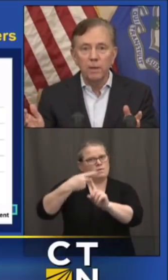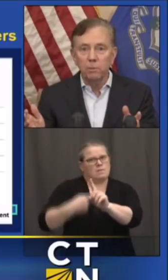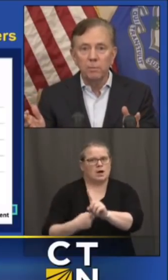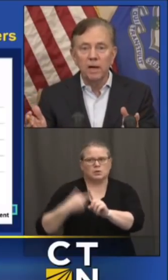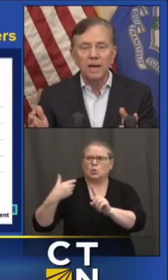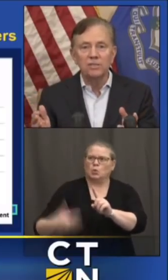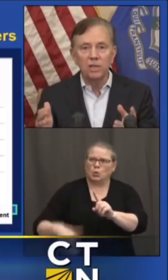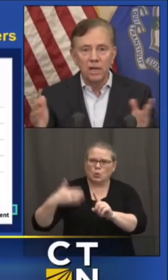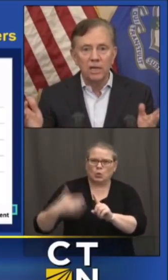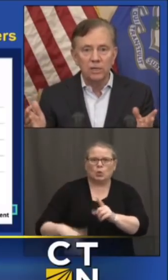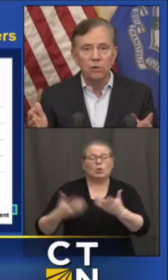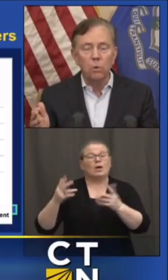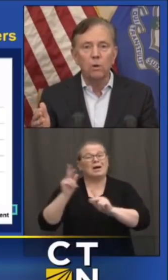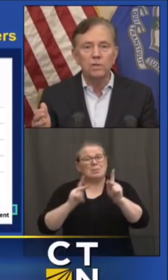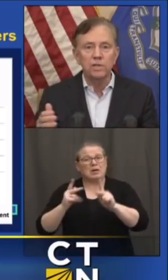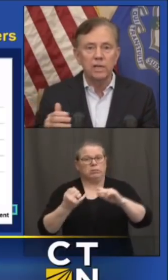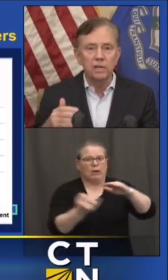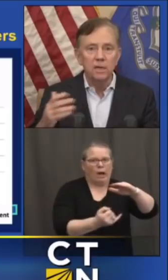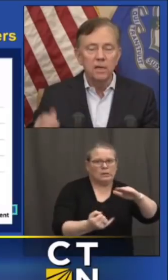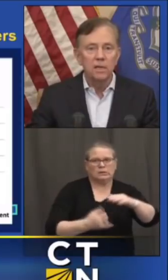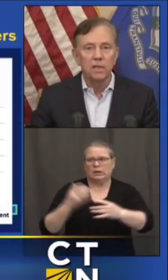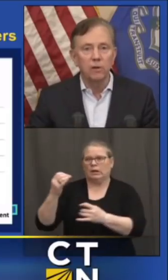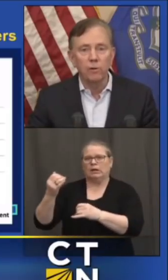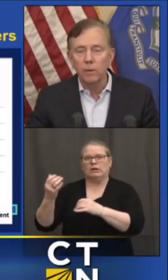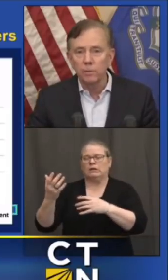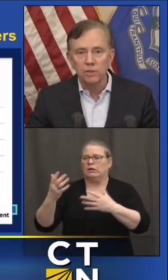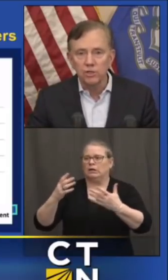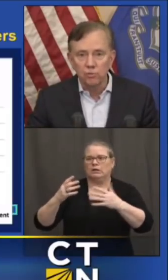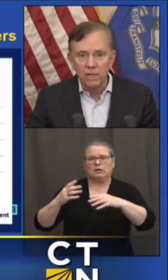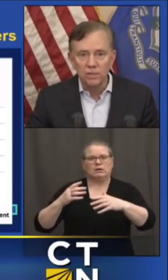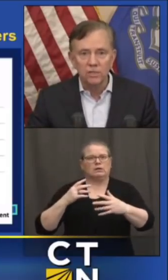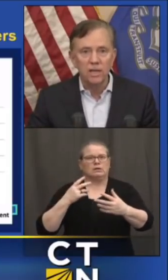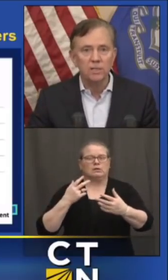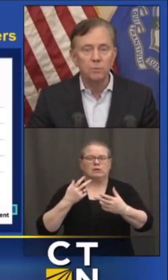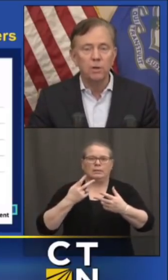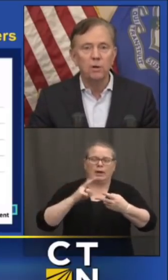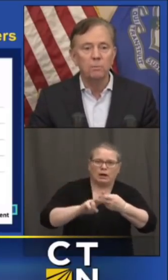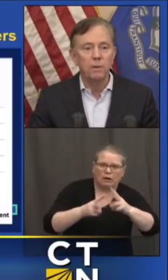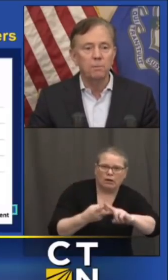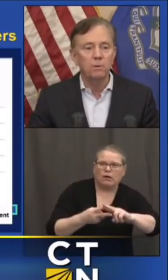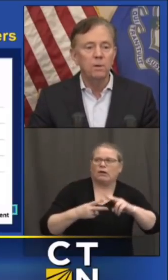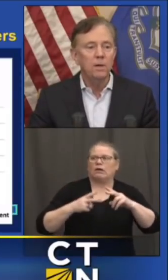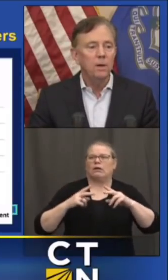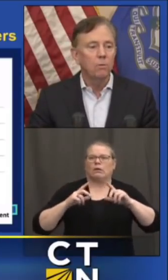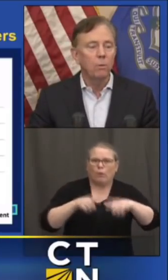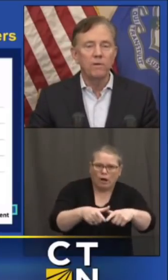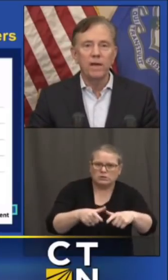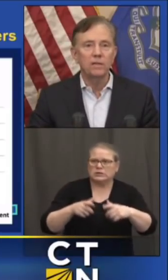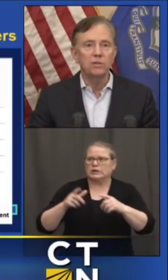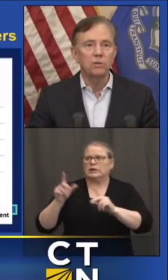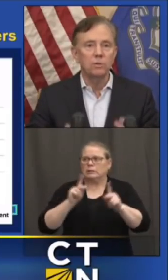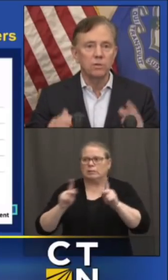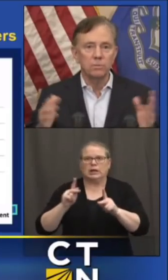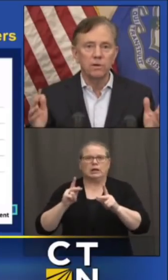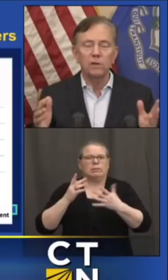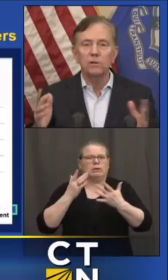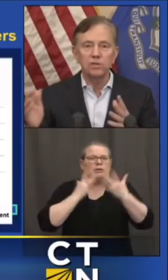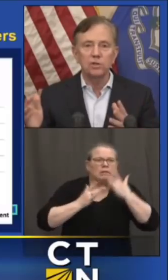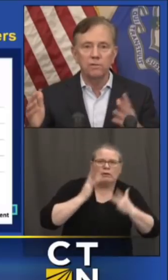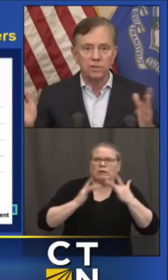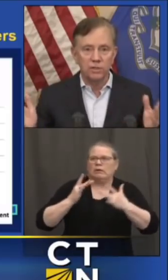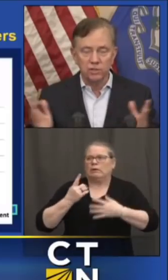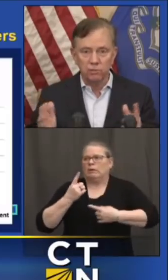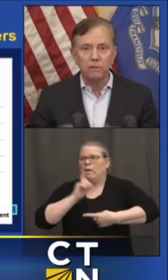number of people who have been isolated and quarantined, the incredible distress that's putting on people, what we've had to do in terms of